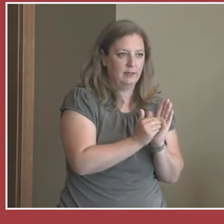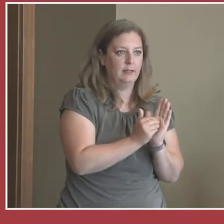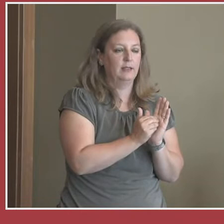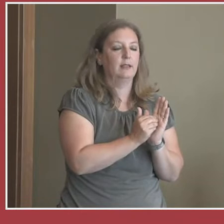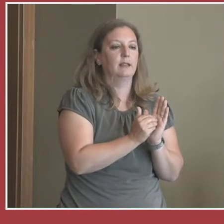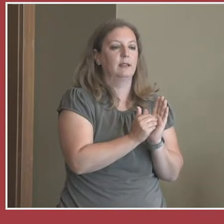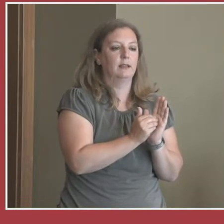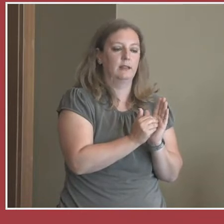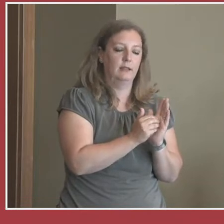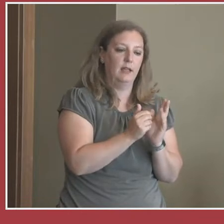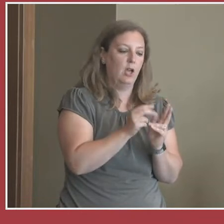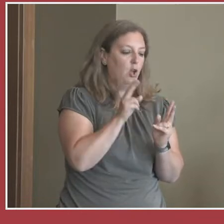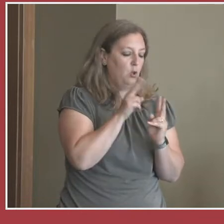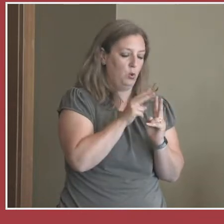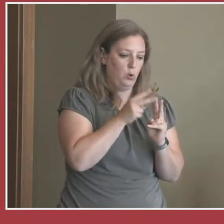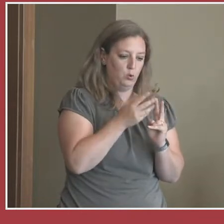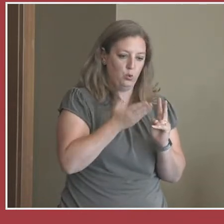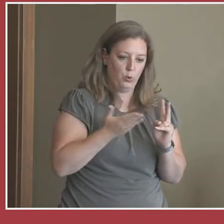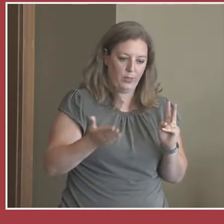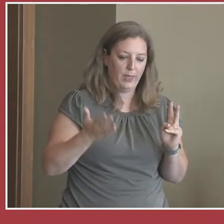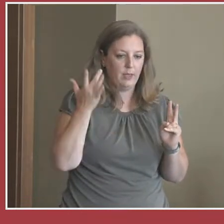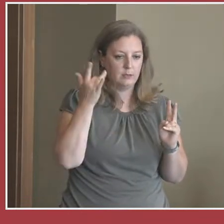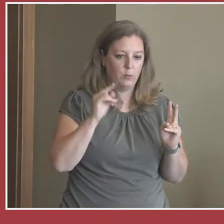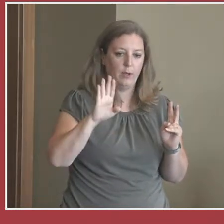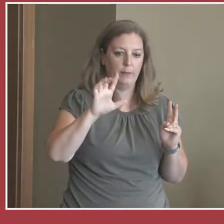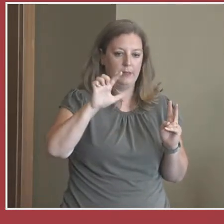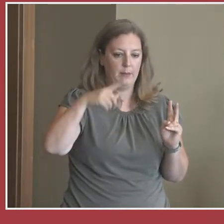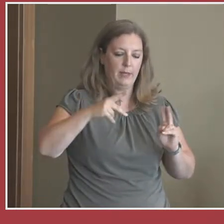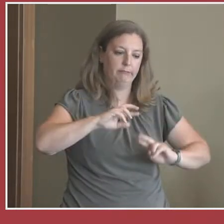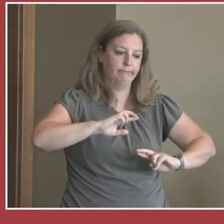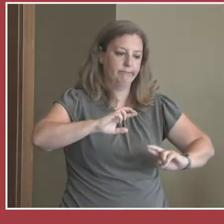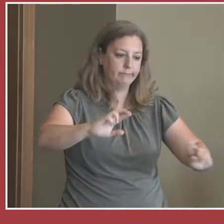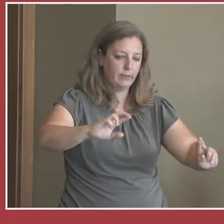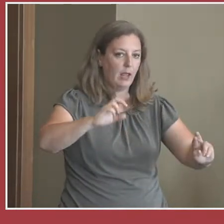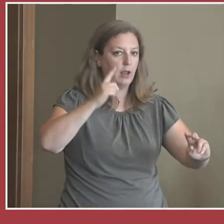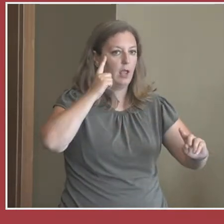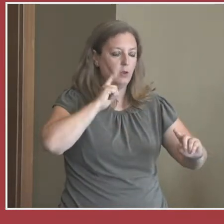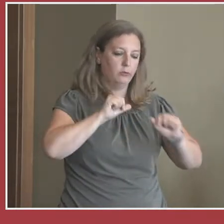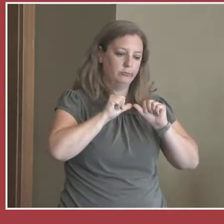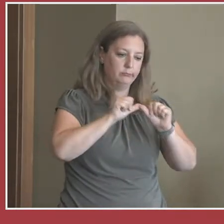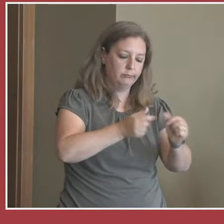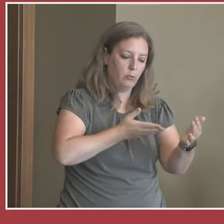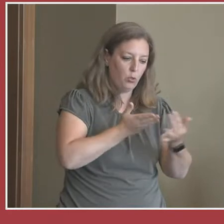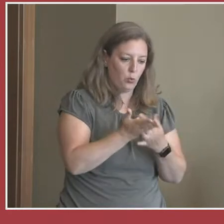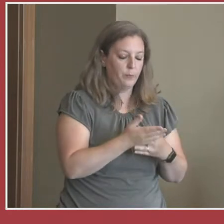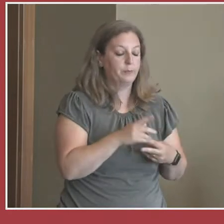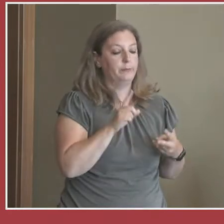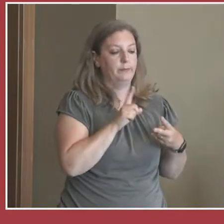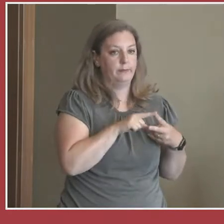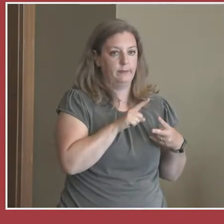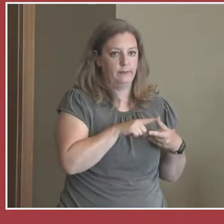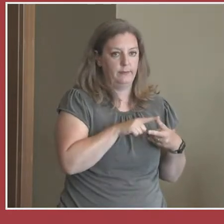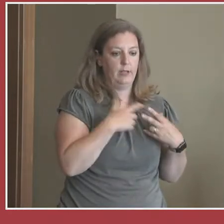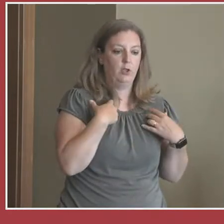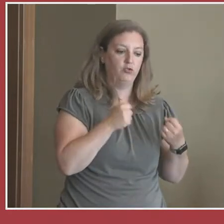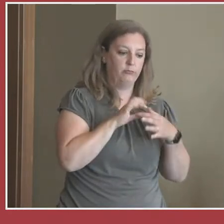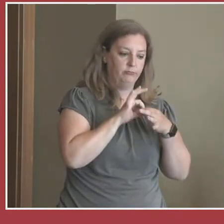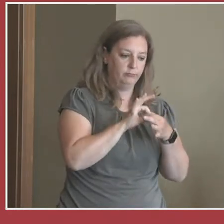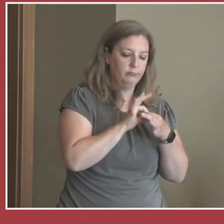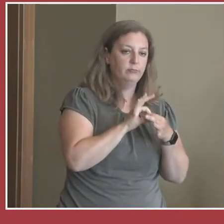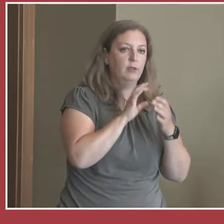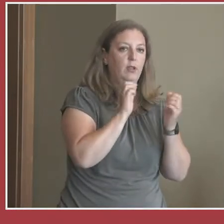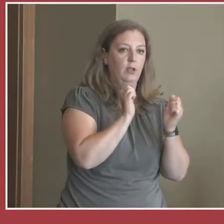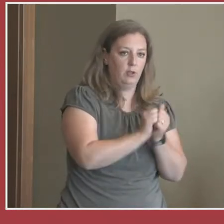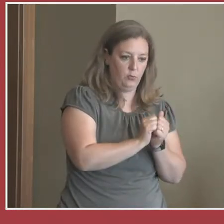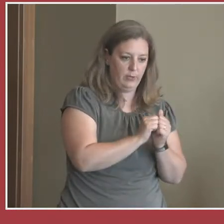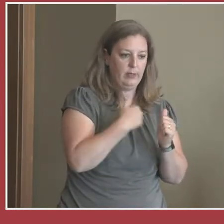things with why Ben Lapine was so well poised to weather it. One is the strong relationships with